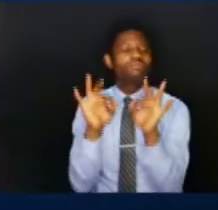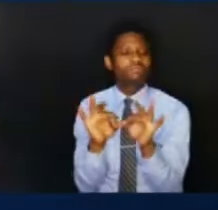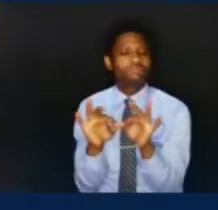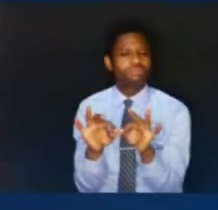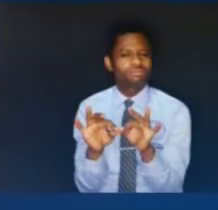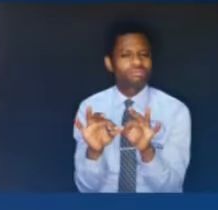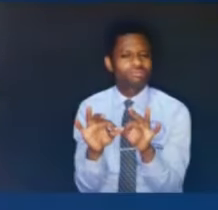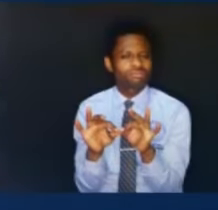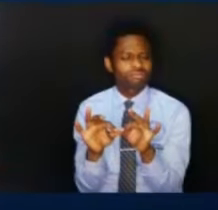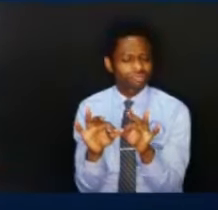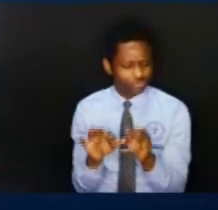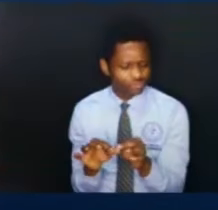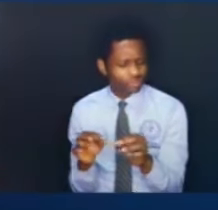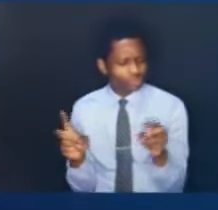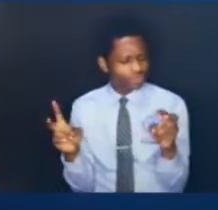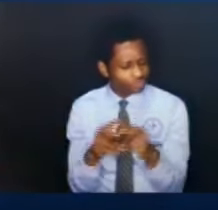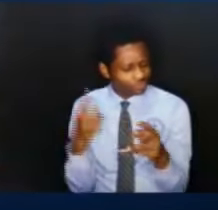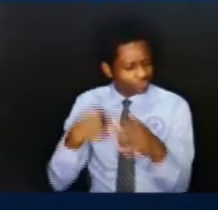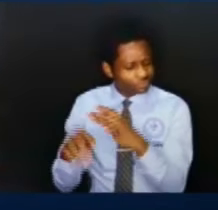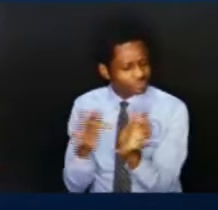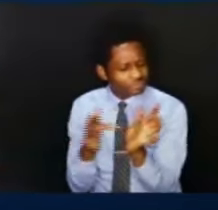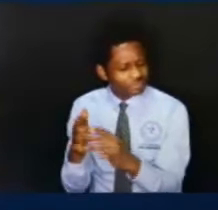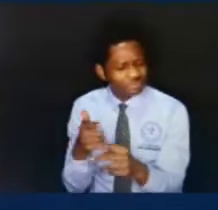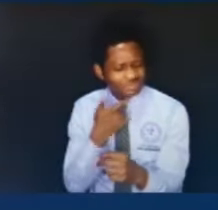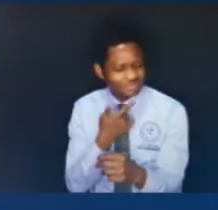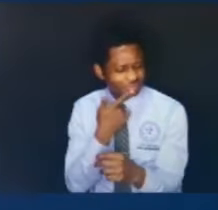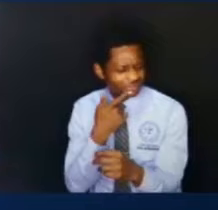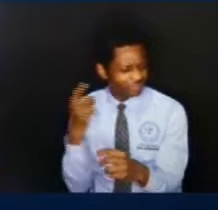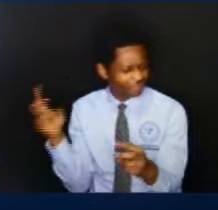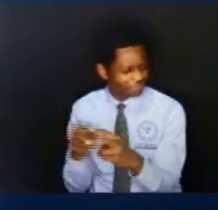importance so what Jesus is saying is of utmost